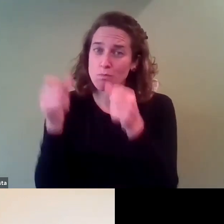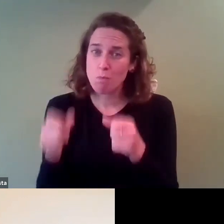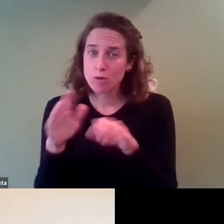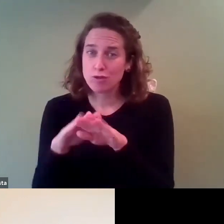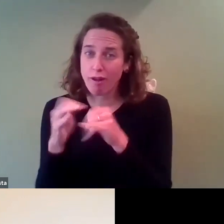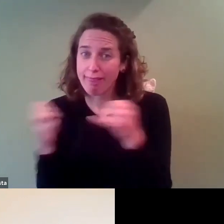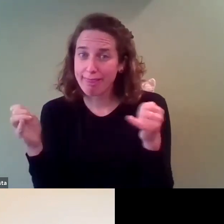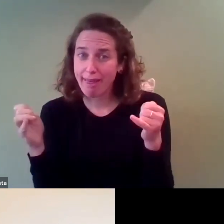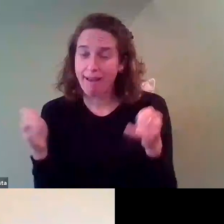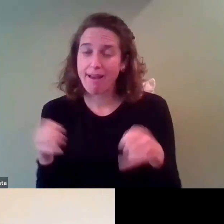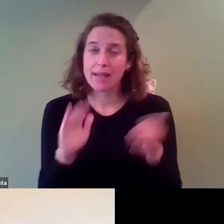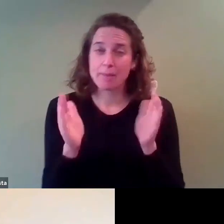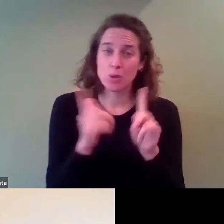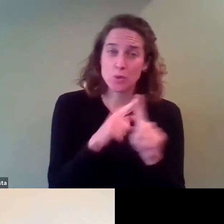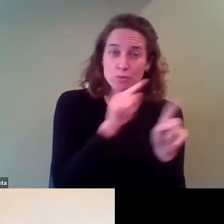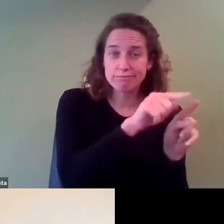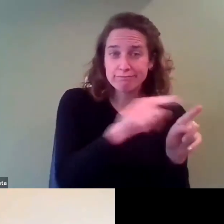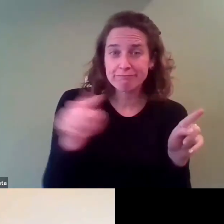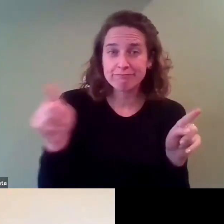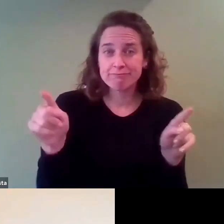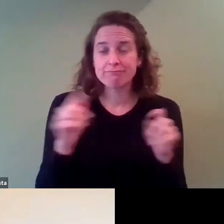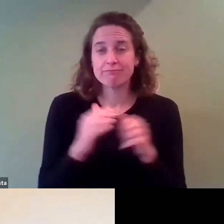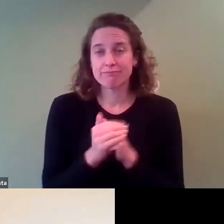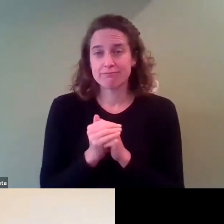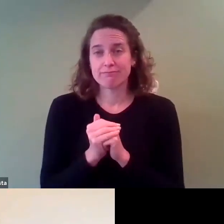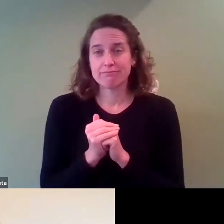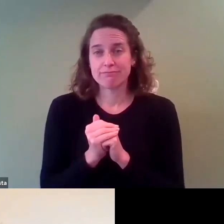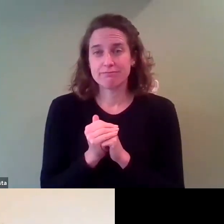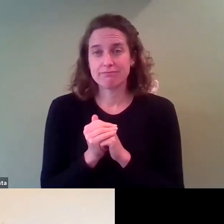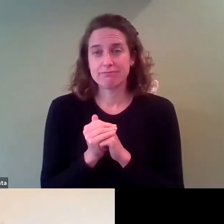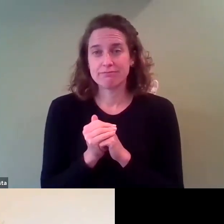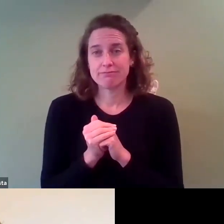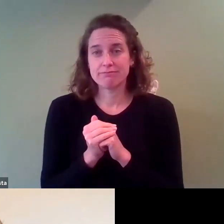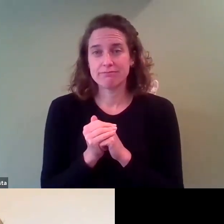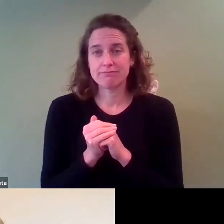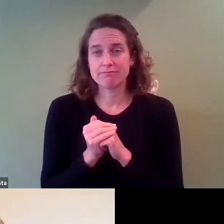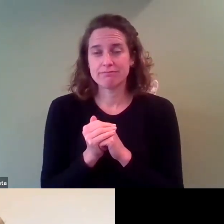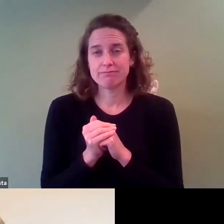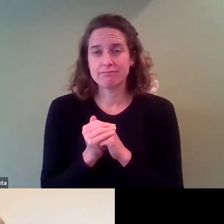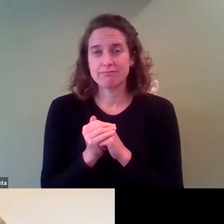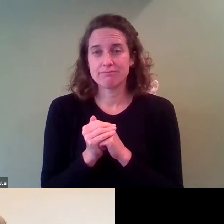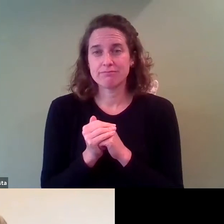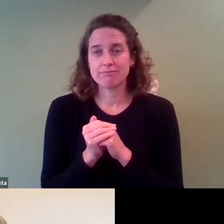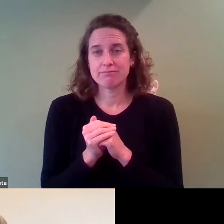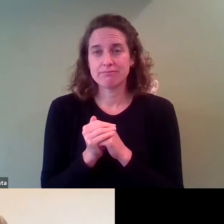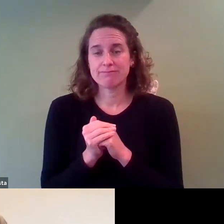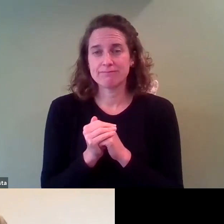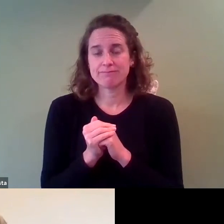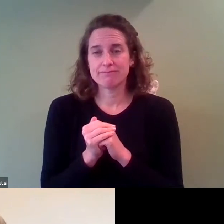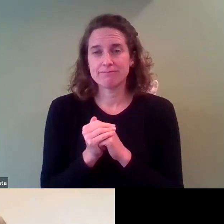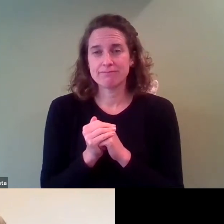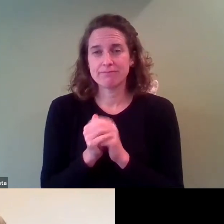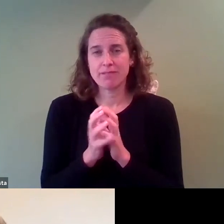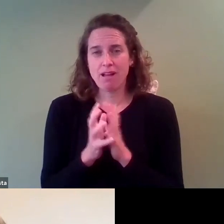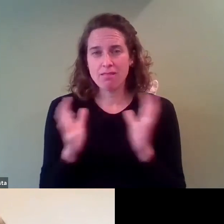have differing definitions, each of us, of what privacy is. I think that there have been a lot of